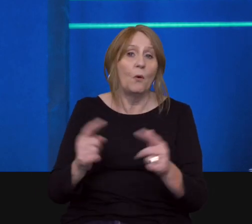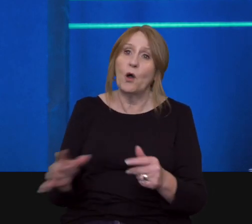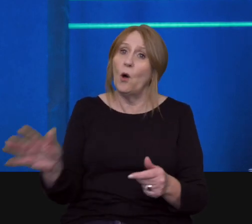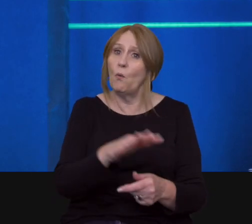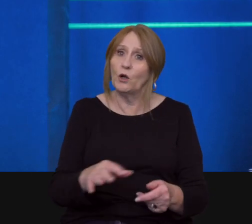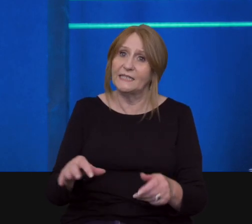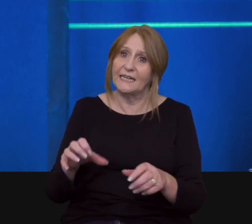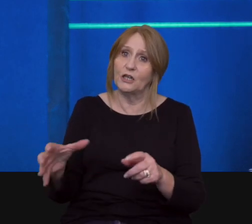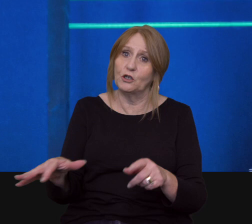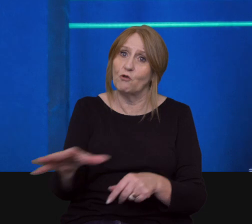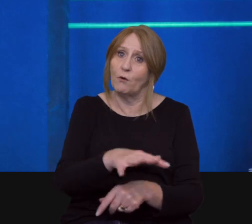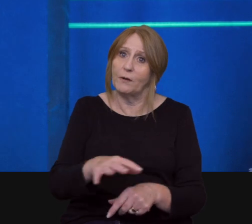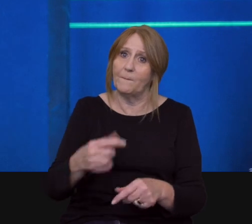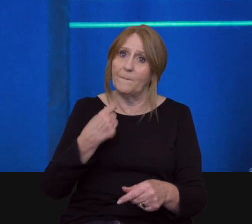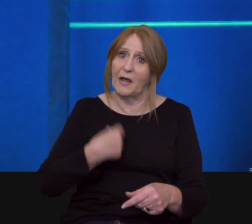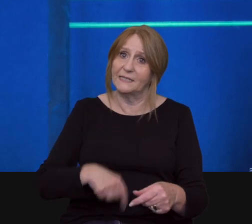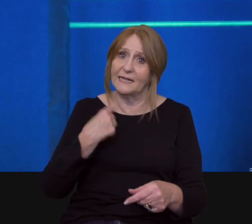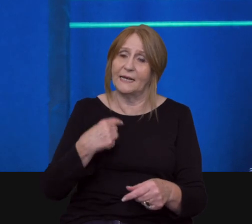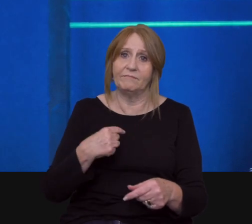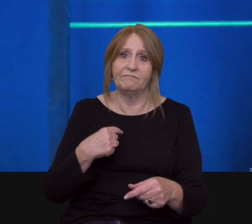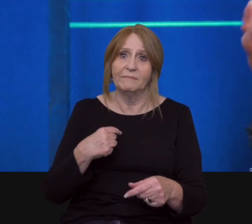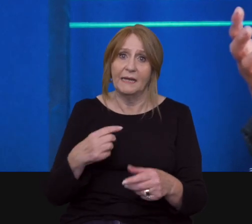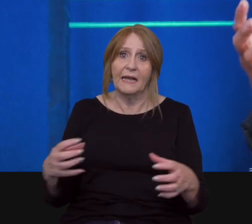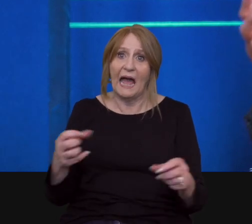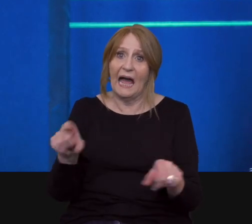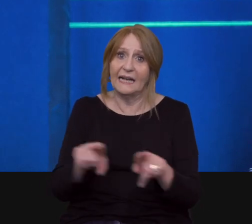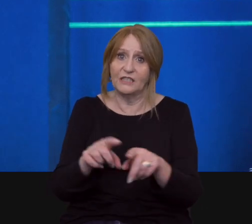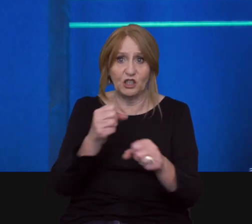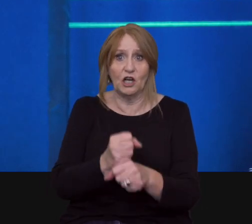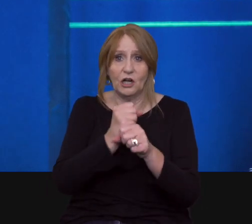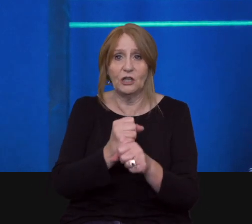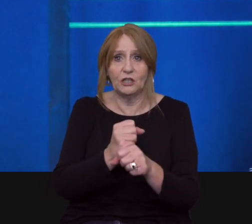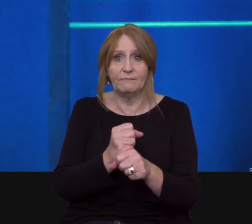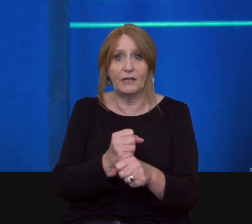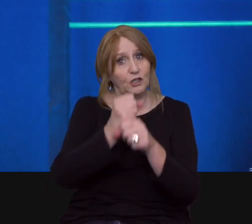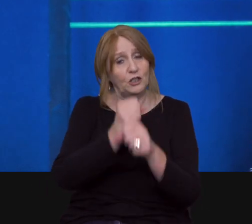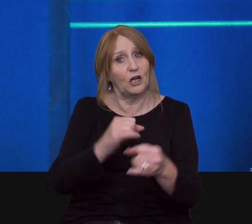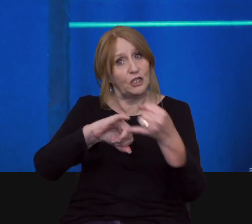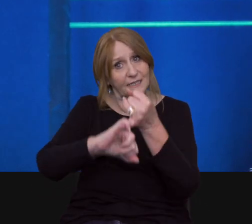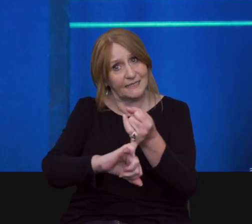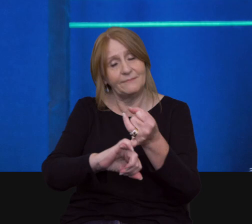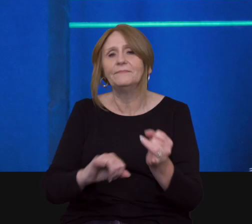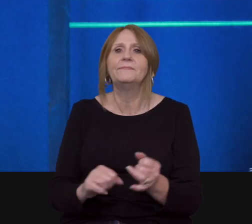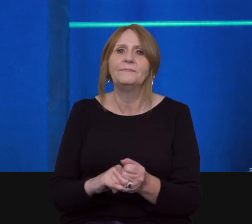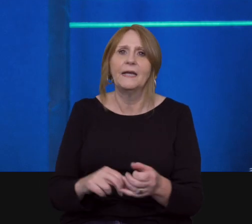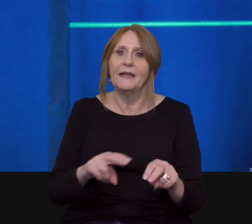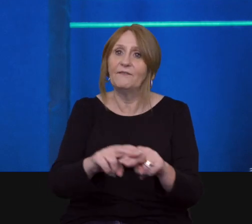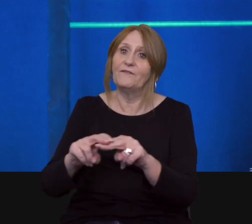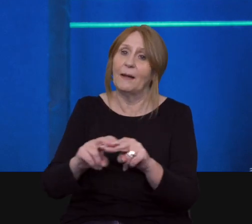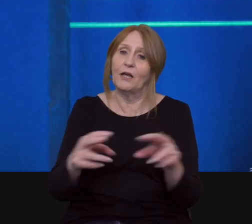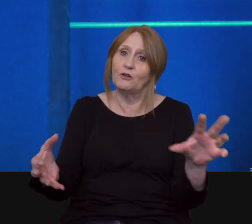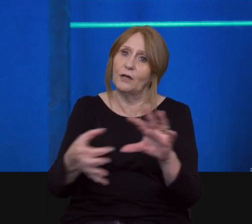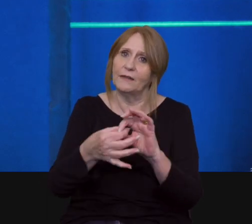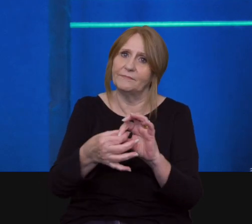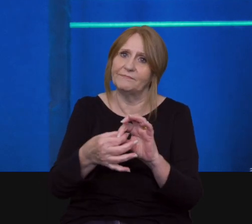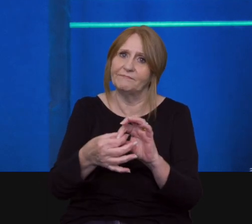We certainly want to take ground corporately as church and churches in this family together. And as the lockdown lifts, in